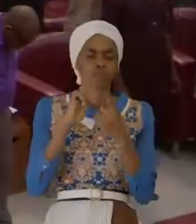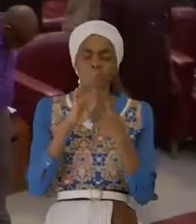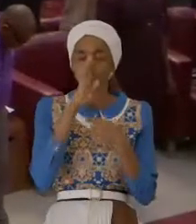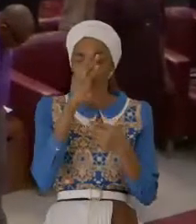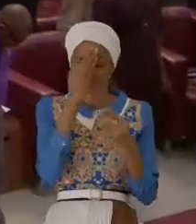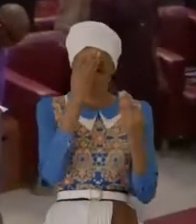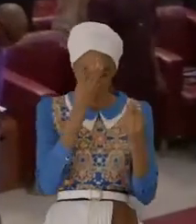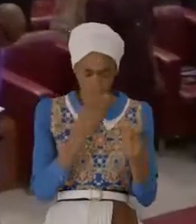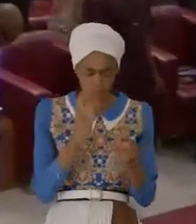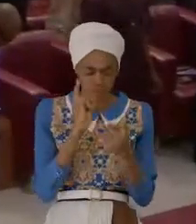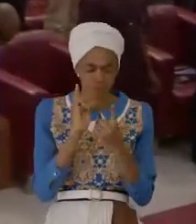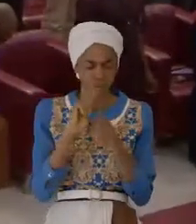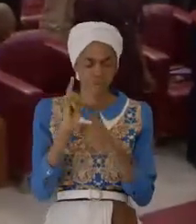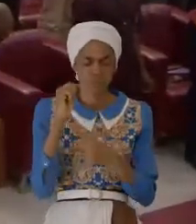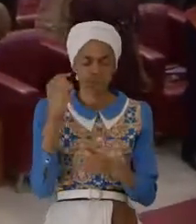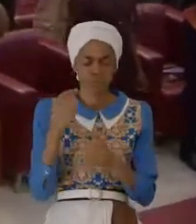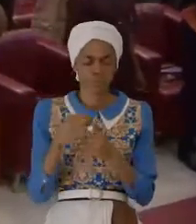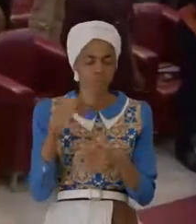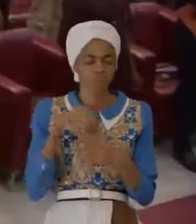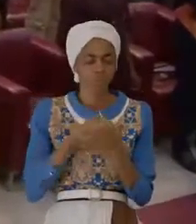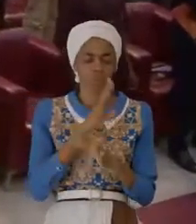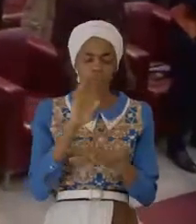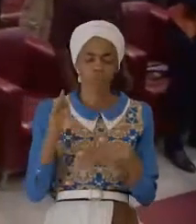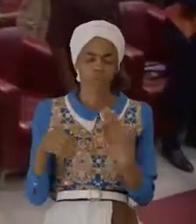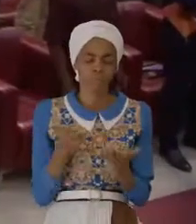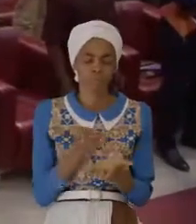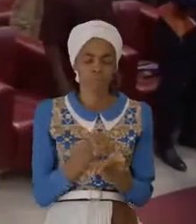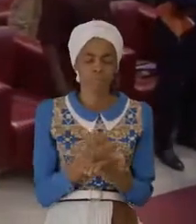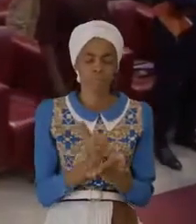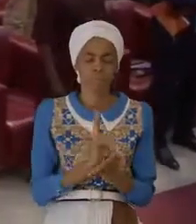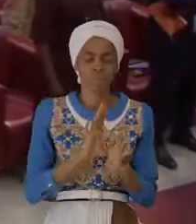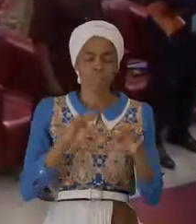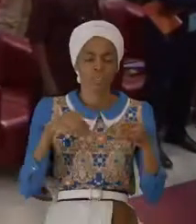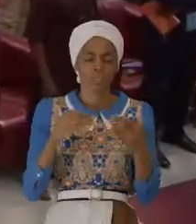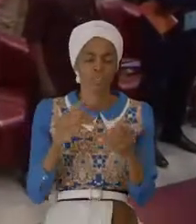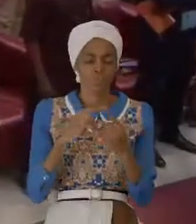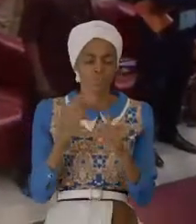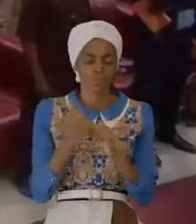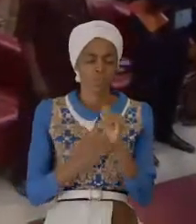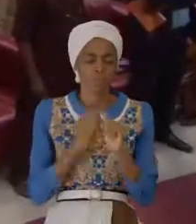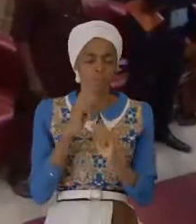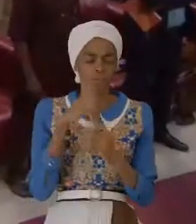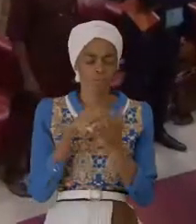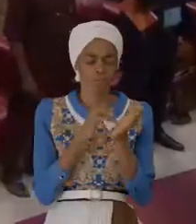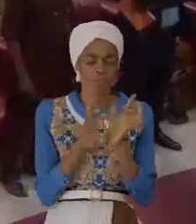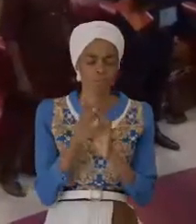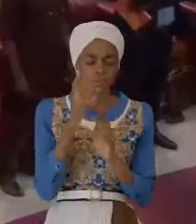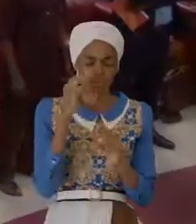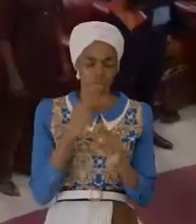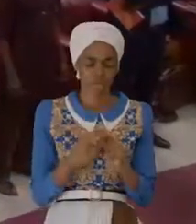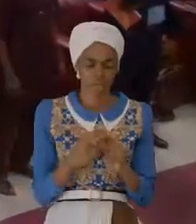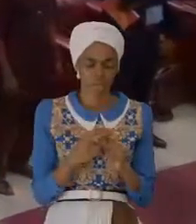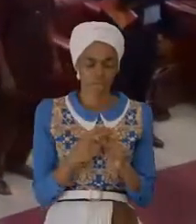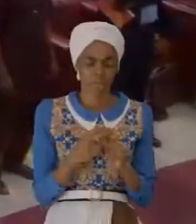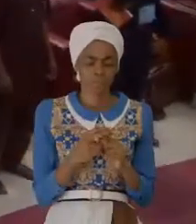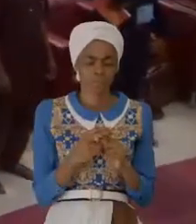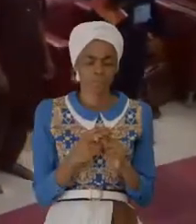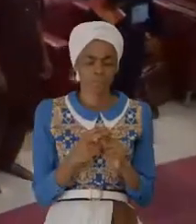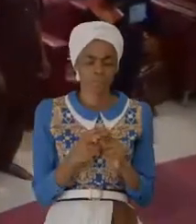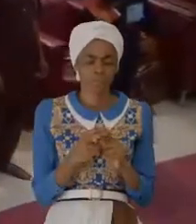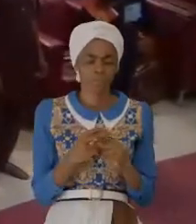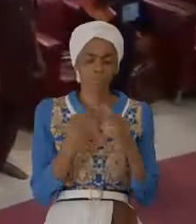the words in all sincerity Grant you everyone in Jesus name